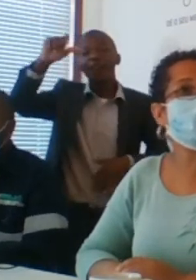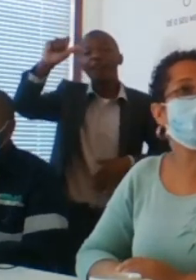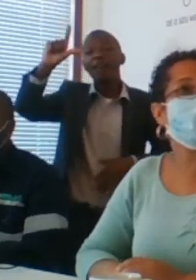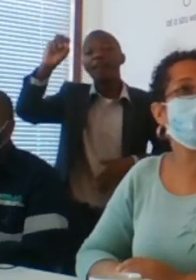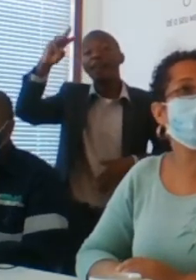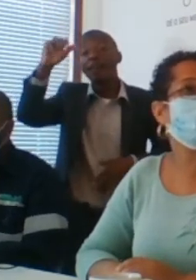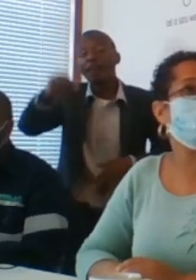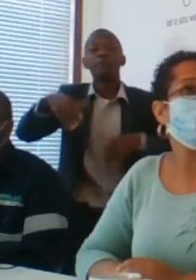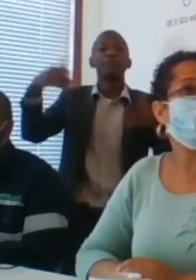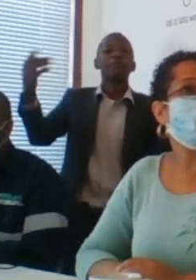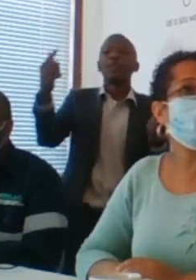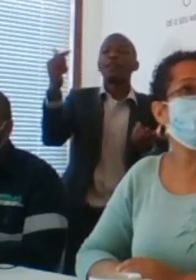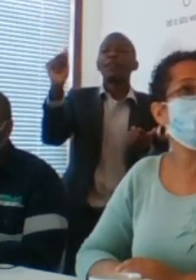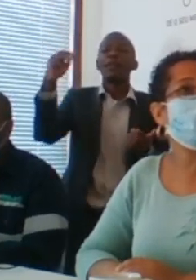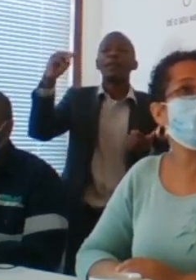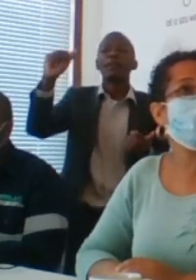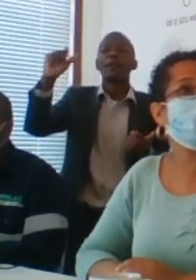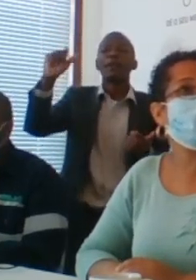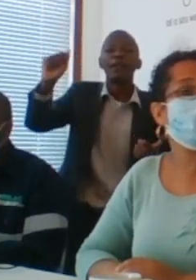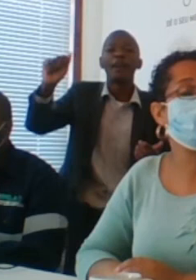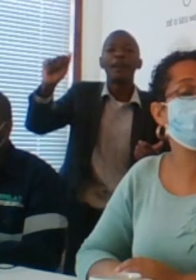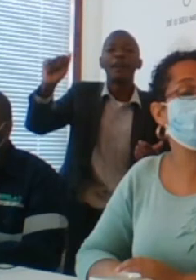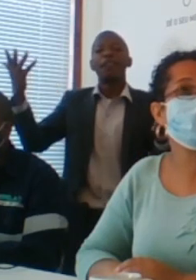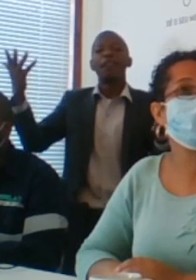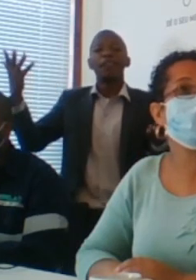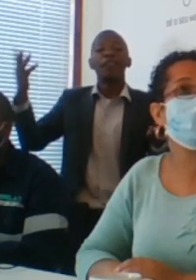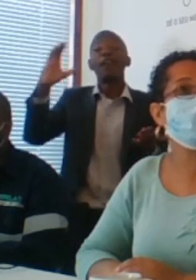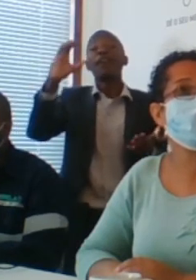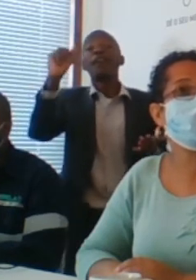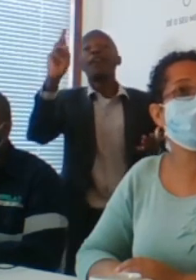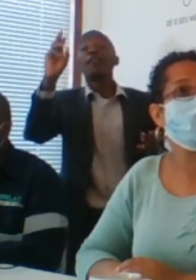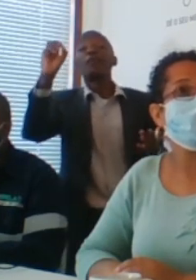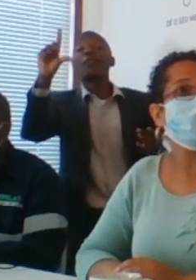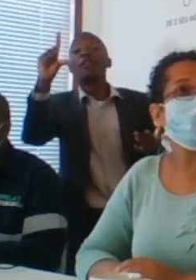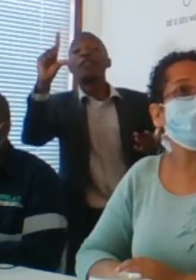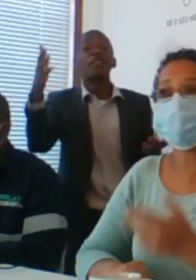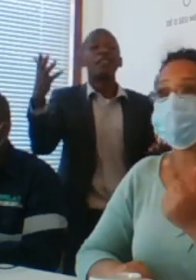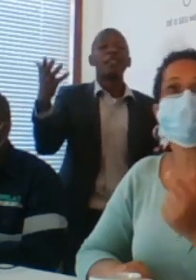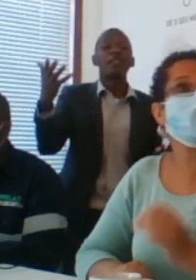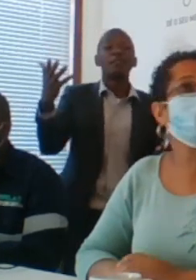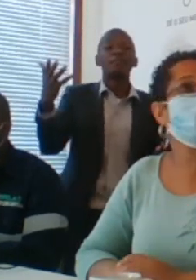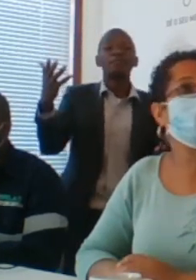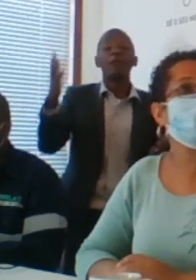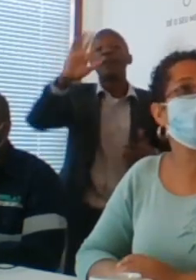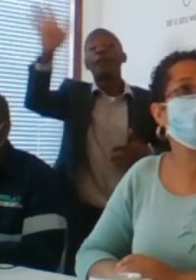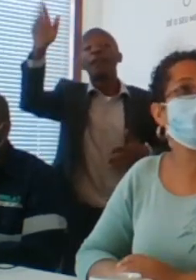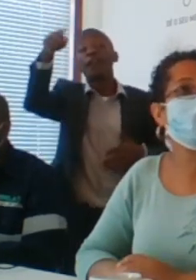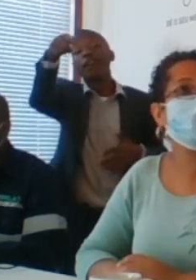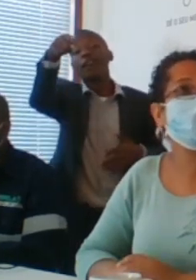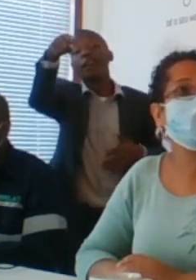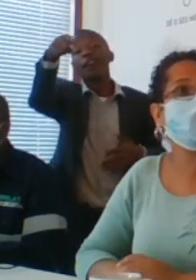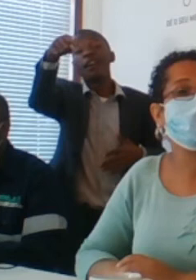Tamara Shilaule, hello to Carol at Most Talents, hello to